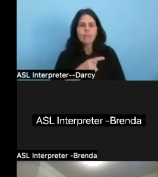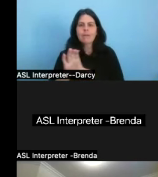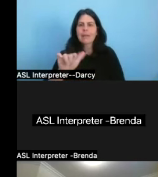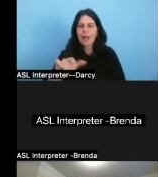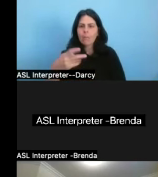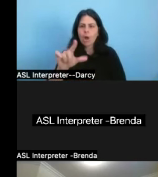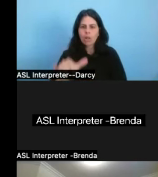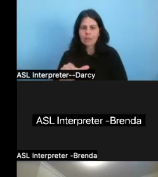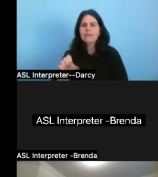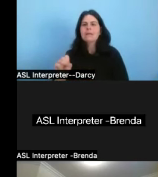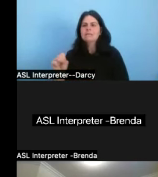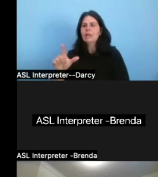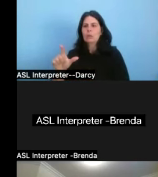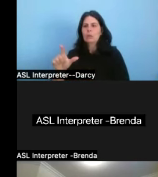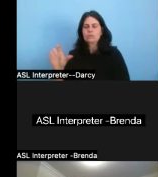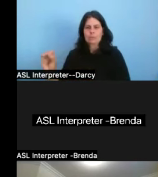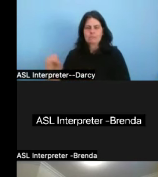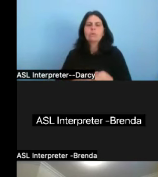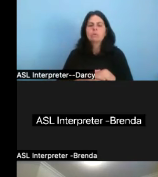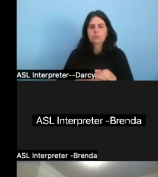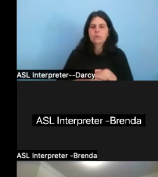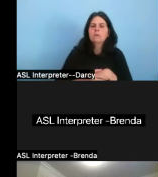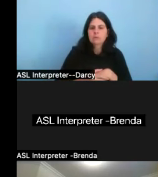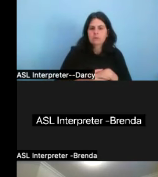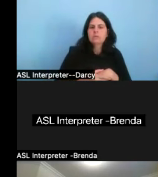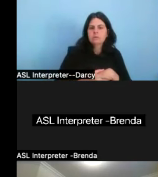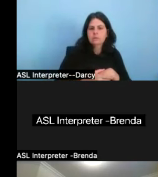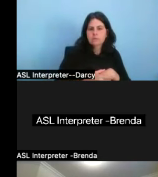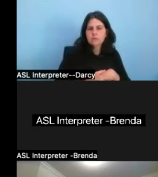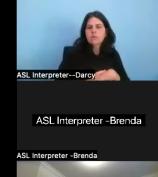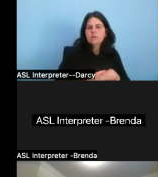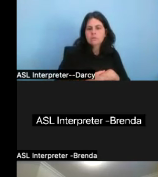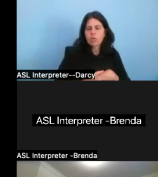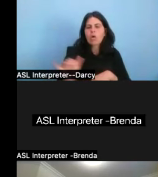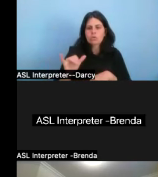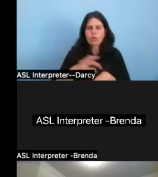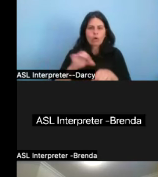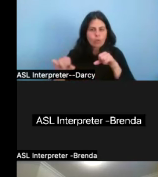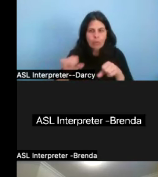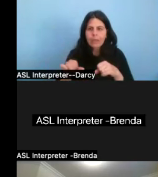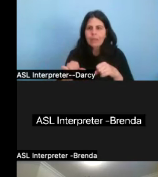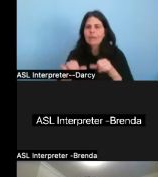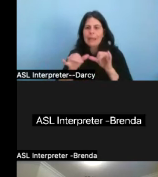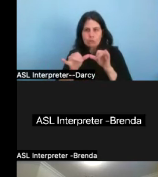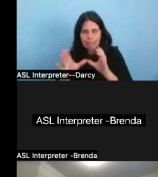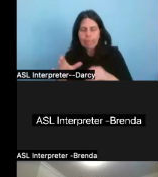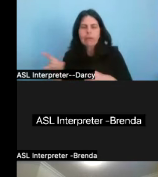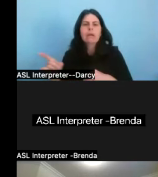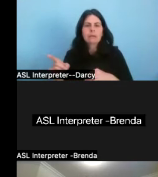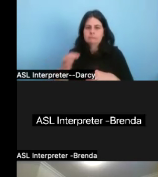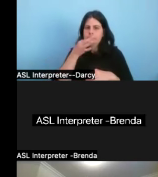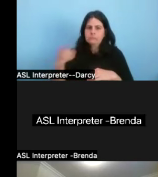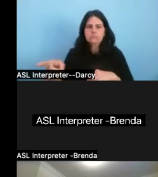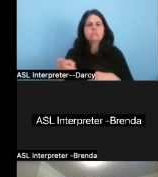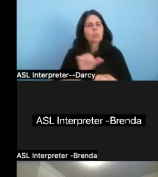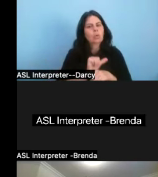He has a PhD from USC in geotechnical earthquake engineering. He worked for 32 years at the LA